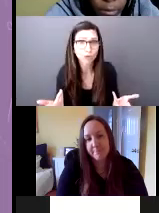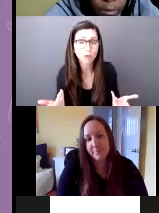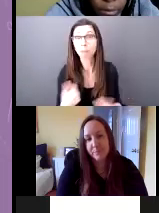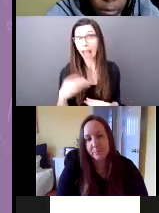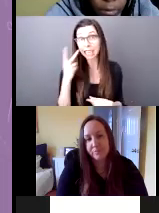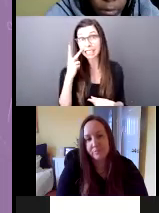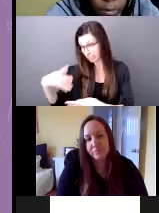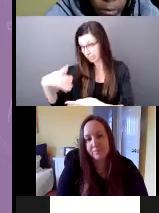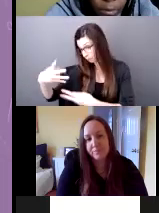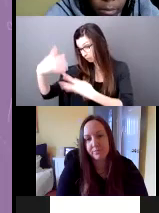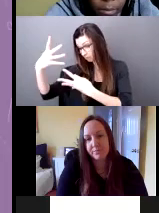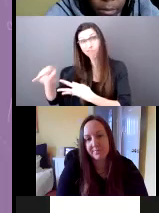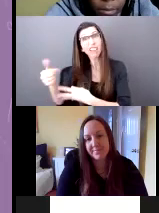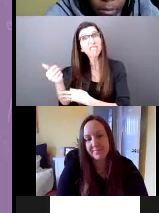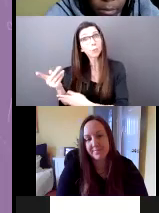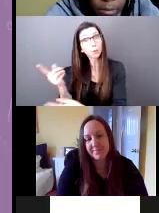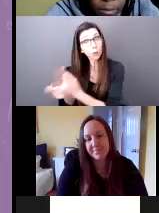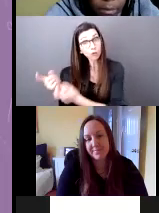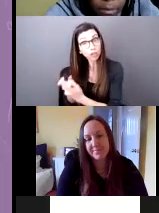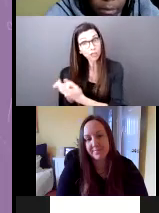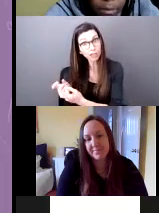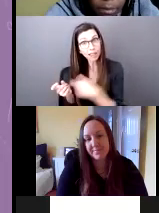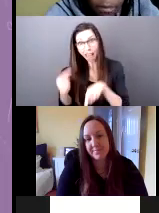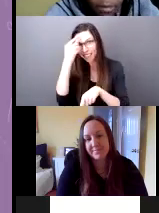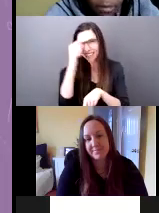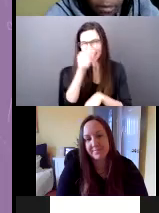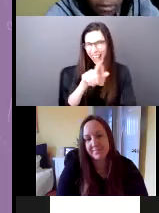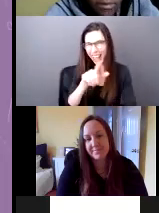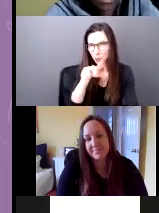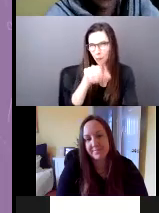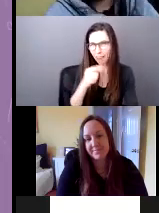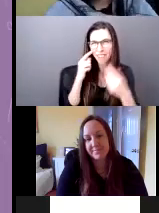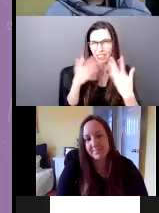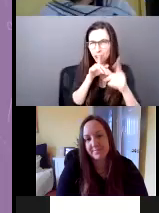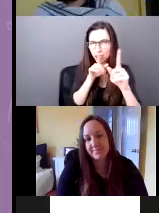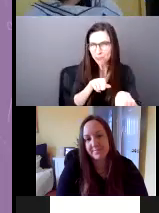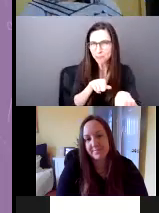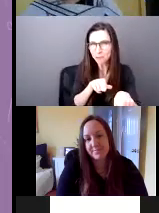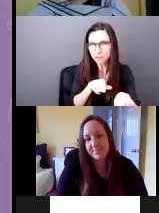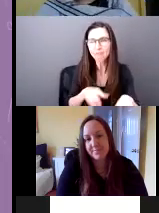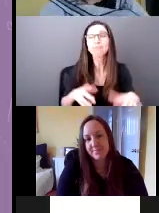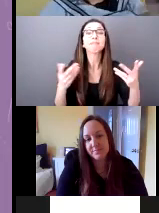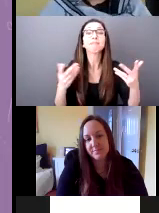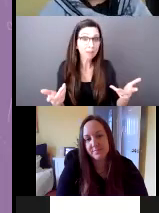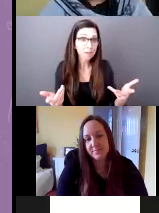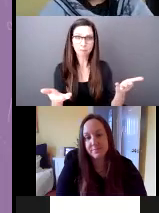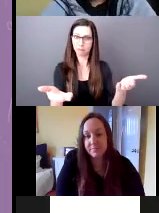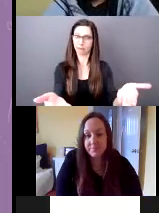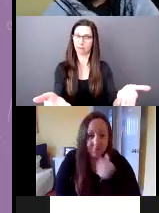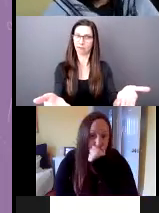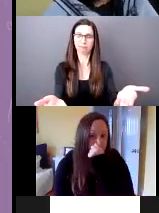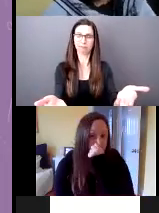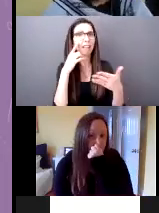think I think Latoya was answering some of them. But yeah, so here are some of the similarities that